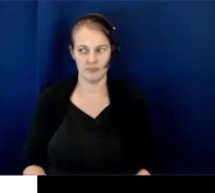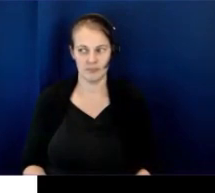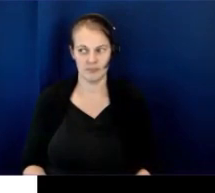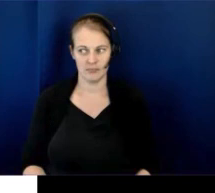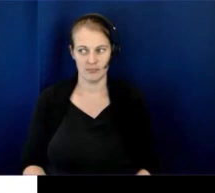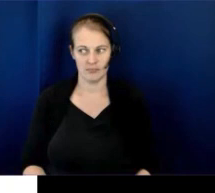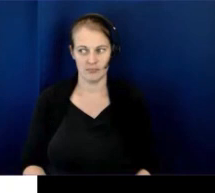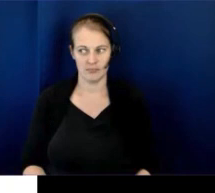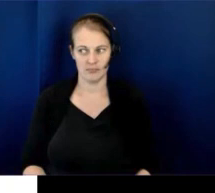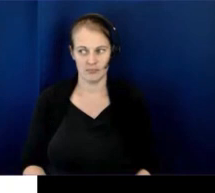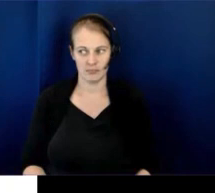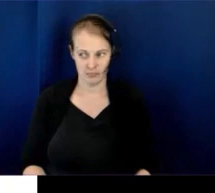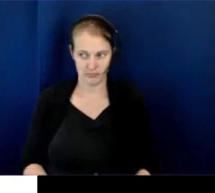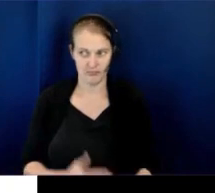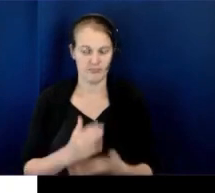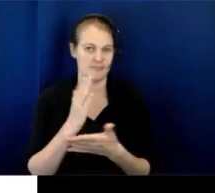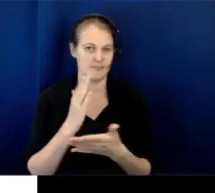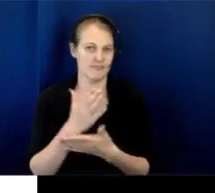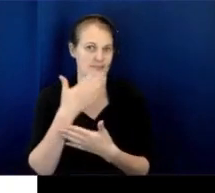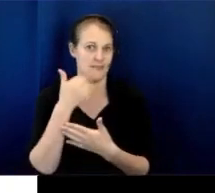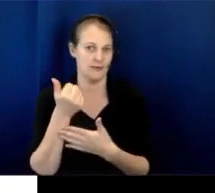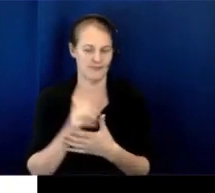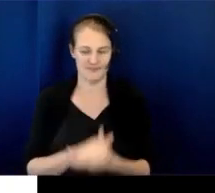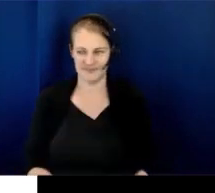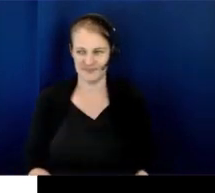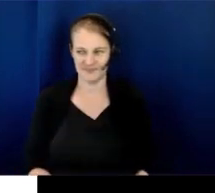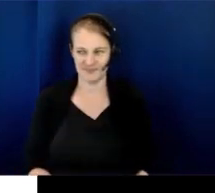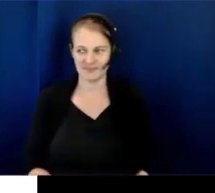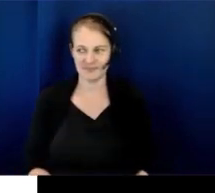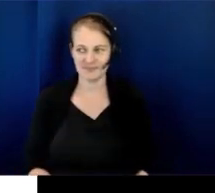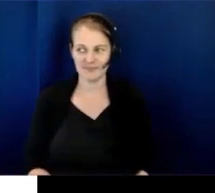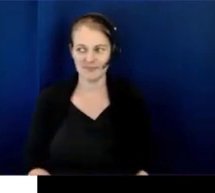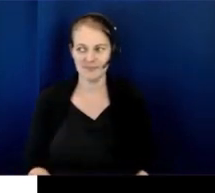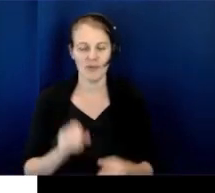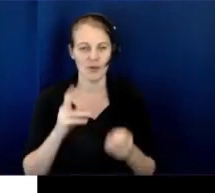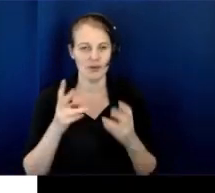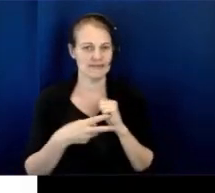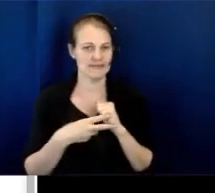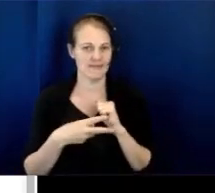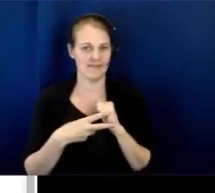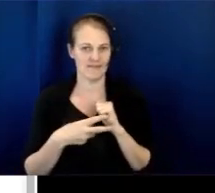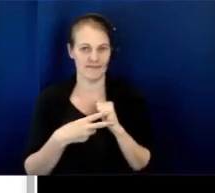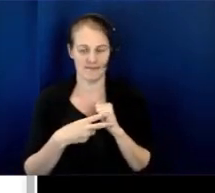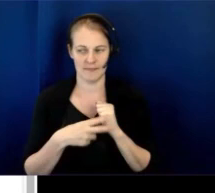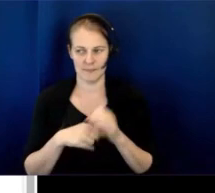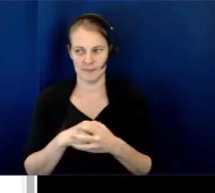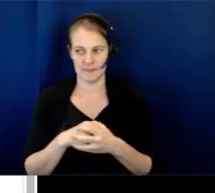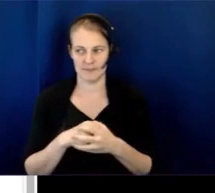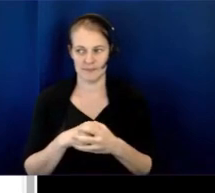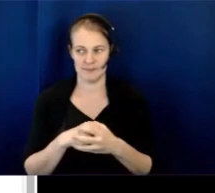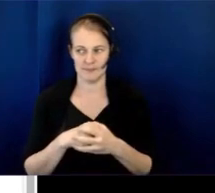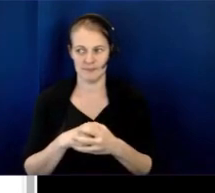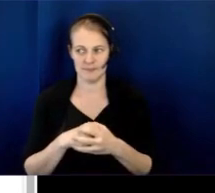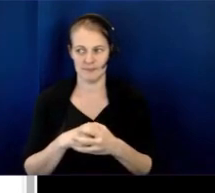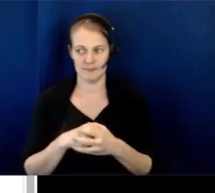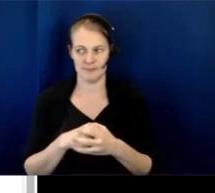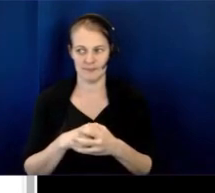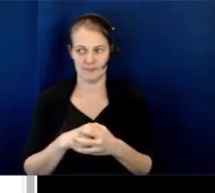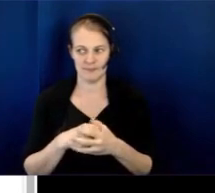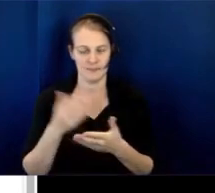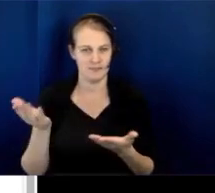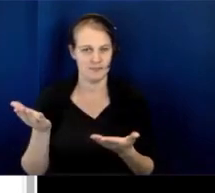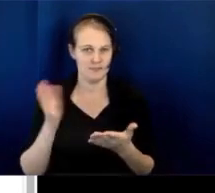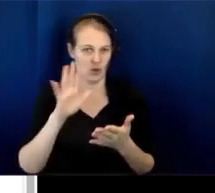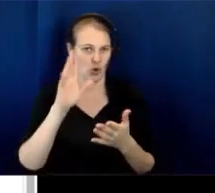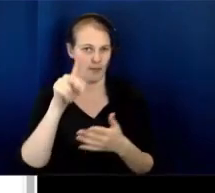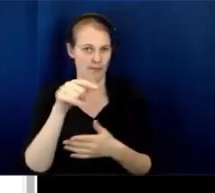All right, that looks a lot better. But I'll go ahead and I'll click save here. And this is what your page will